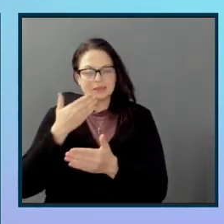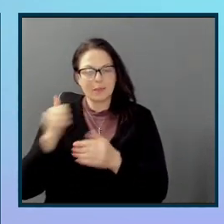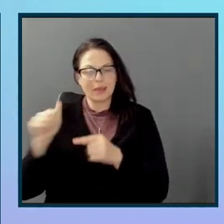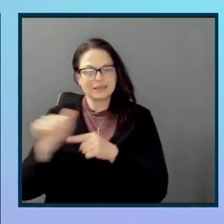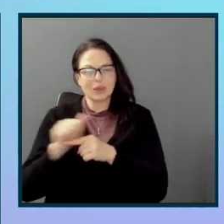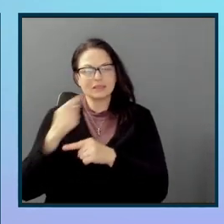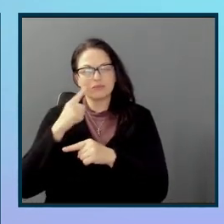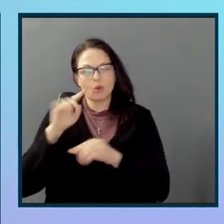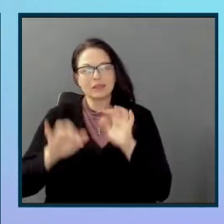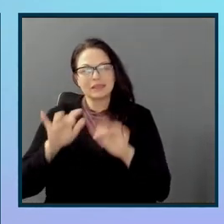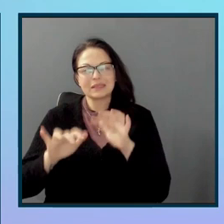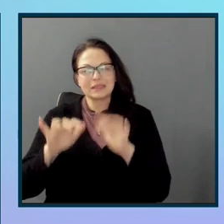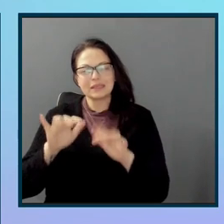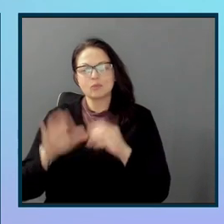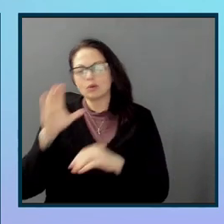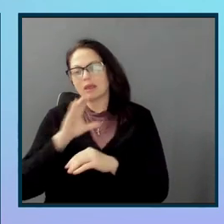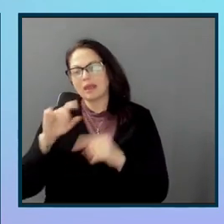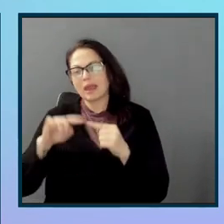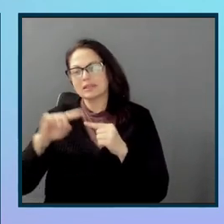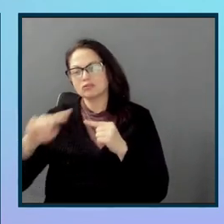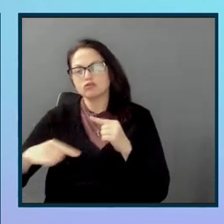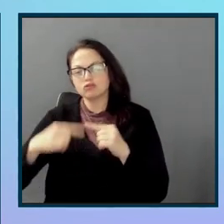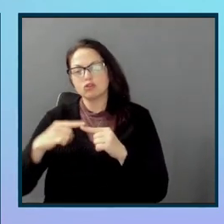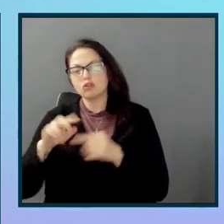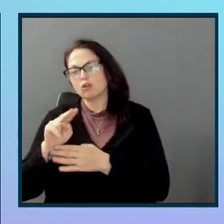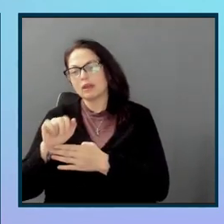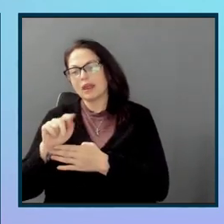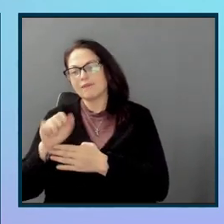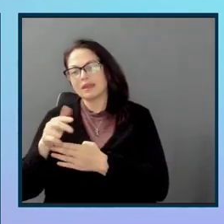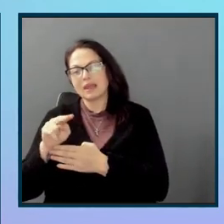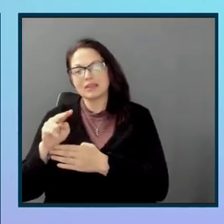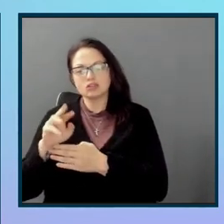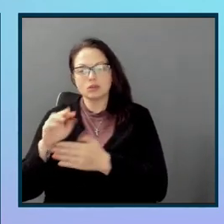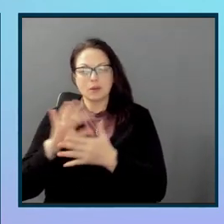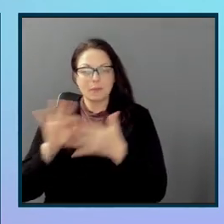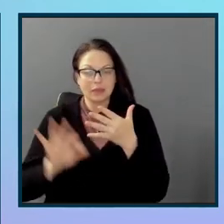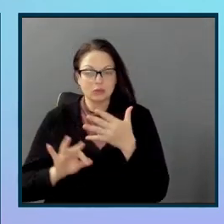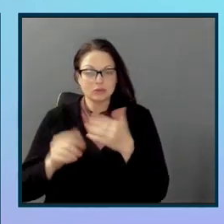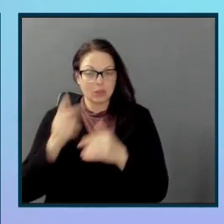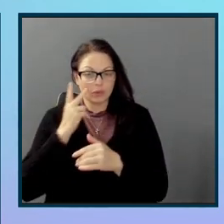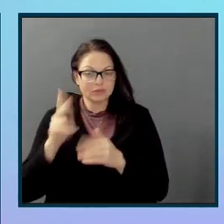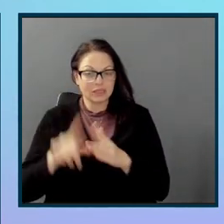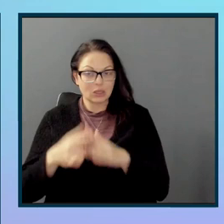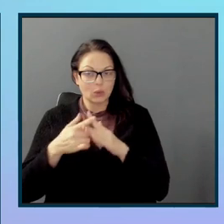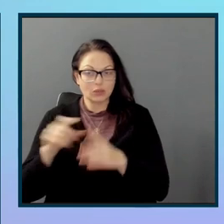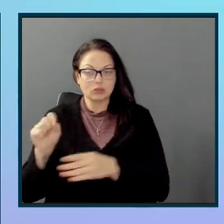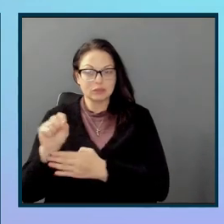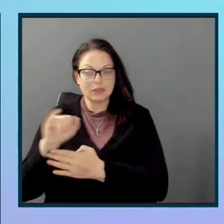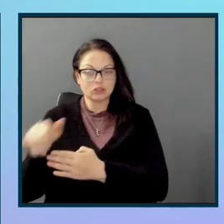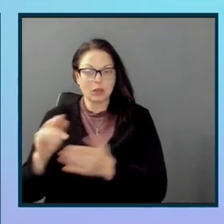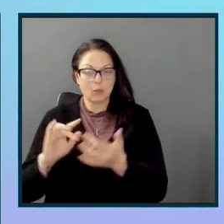for keyboard navigation in circular navigation menus like we have seen in the original Space Jam website?